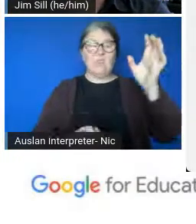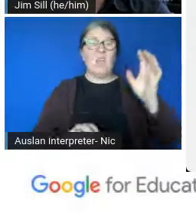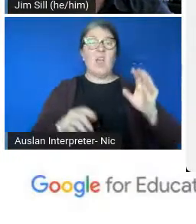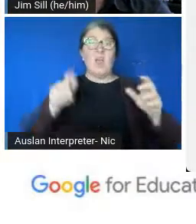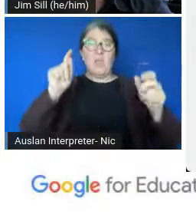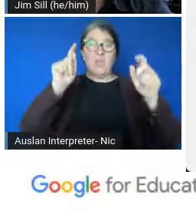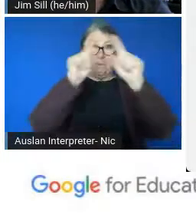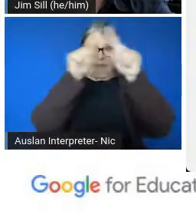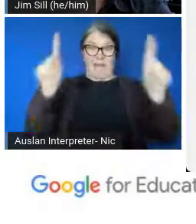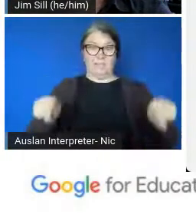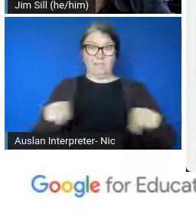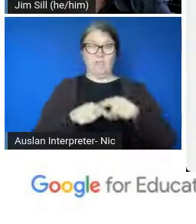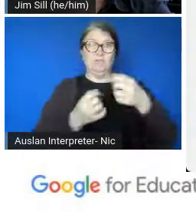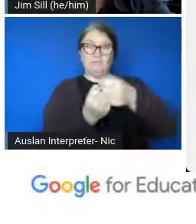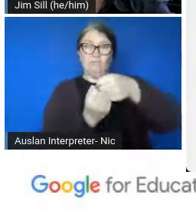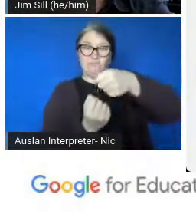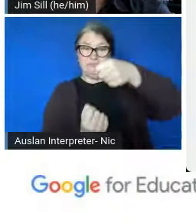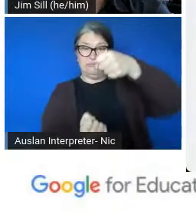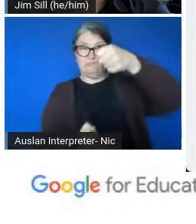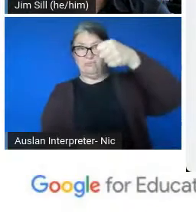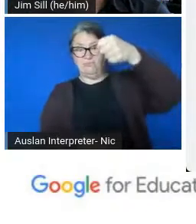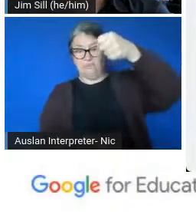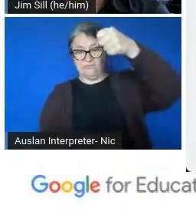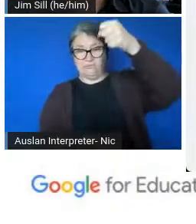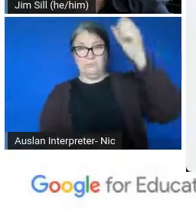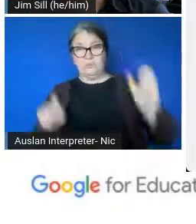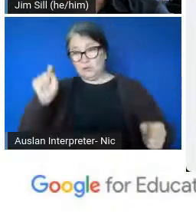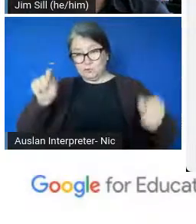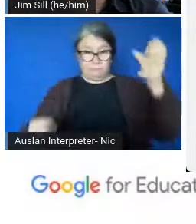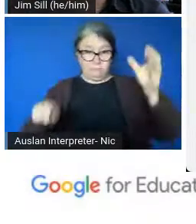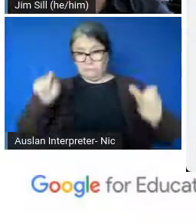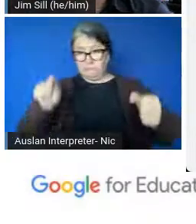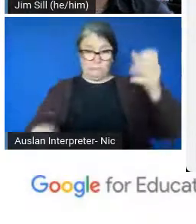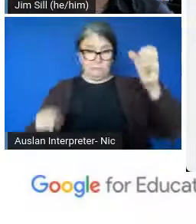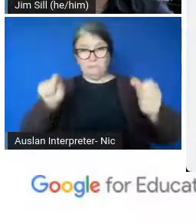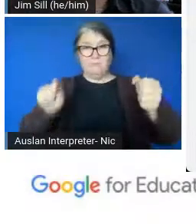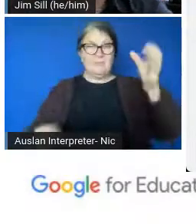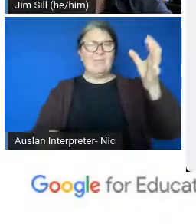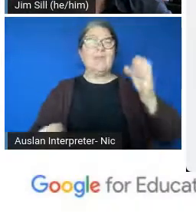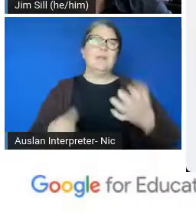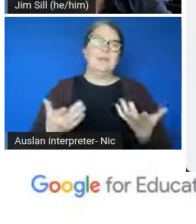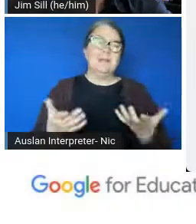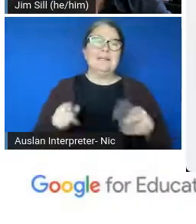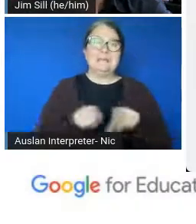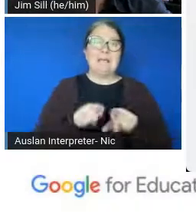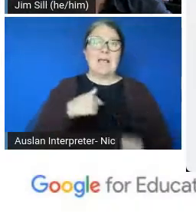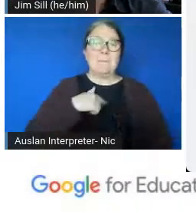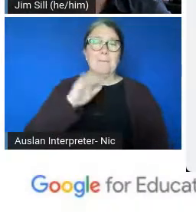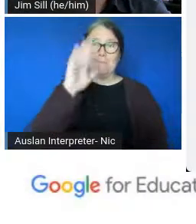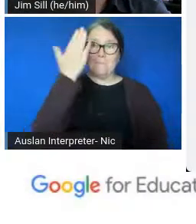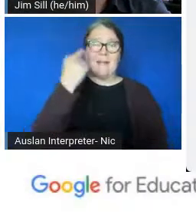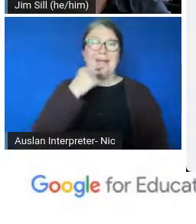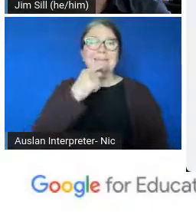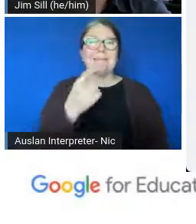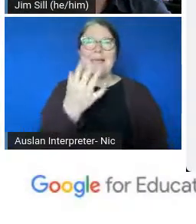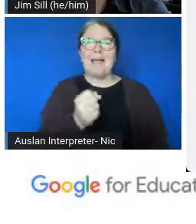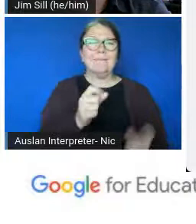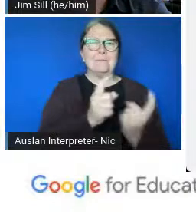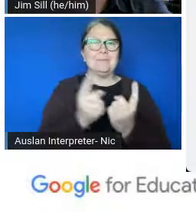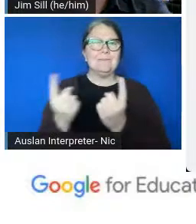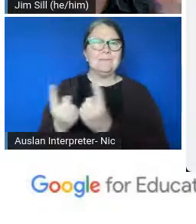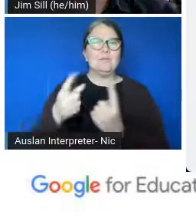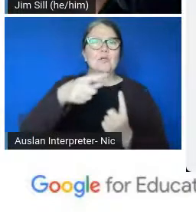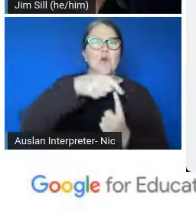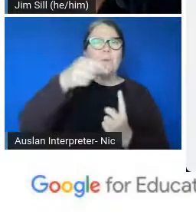keep expanding as they add things to it. There's also, obviously, as I mentioned before, there's lots of different options down here. You can